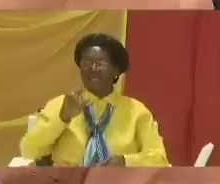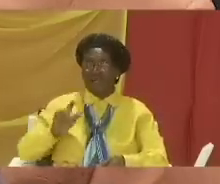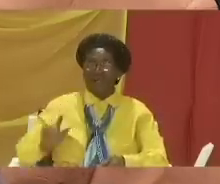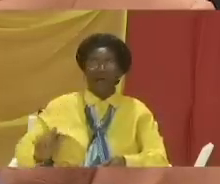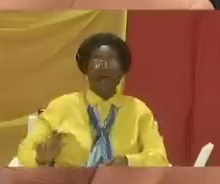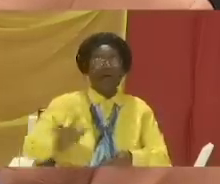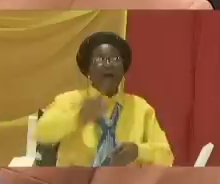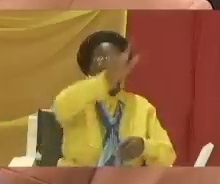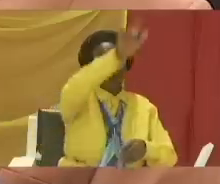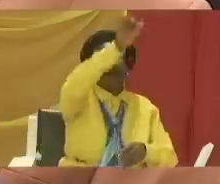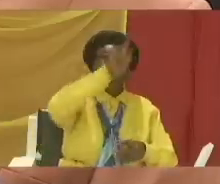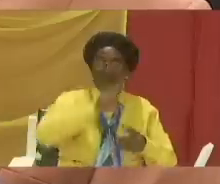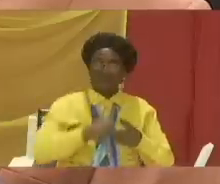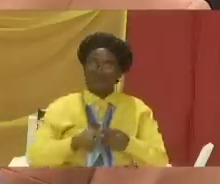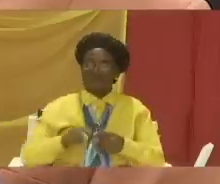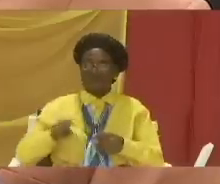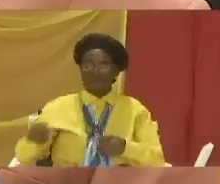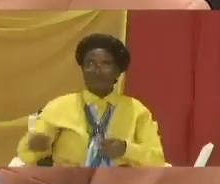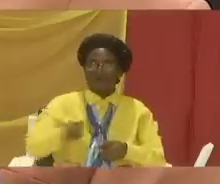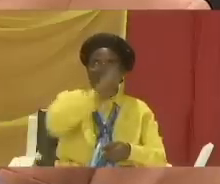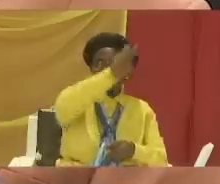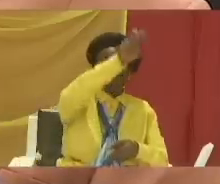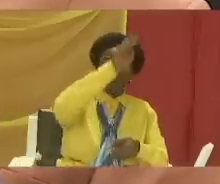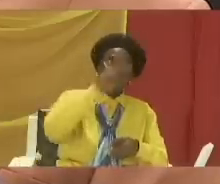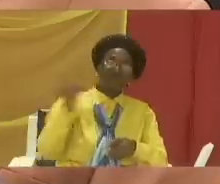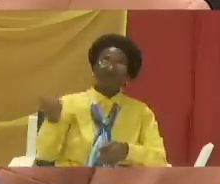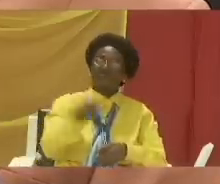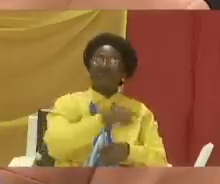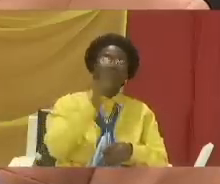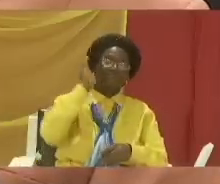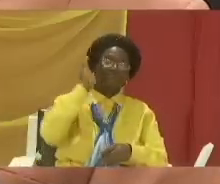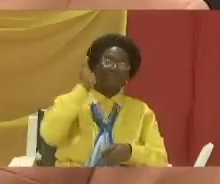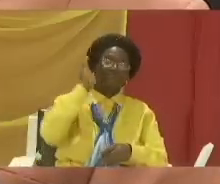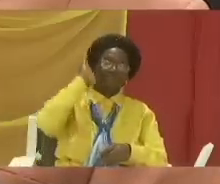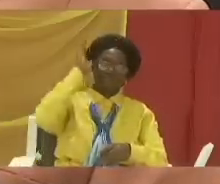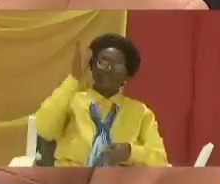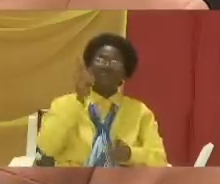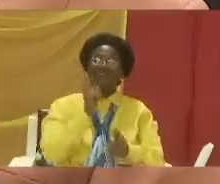You will just say, I want to go to London.